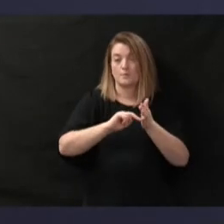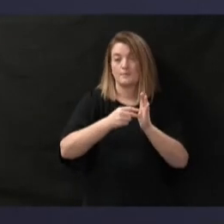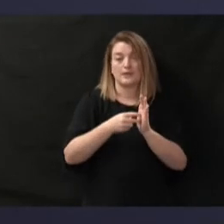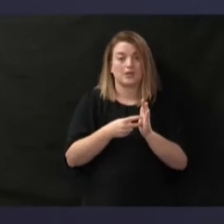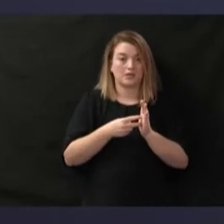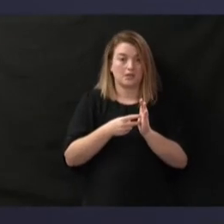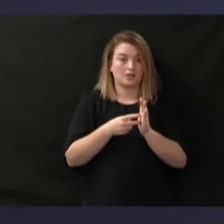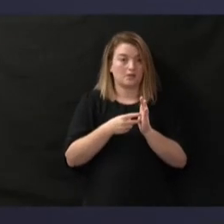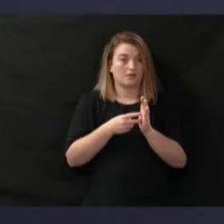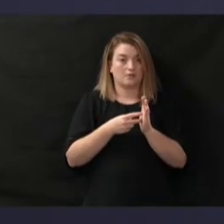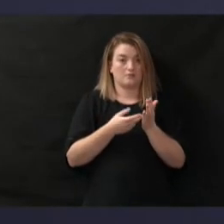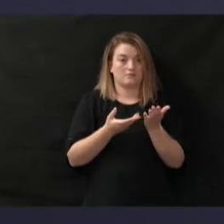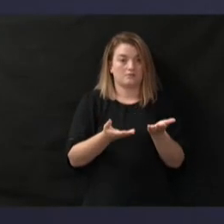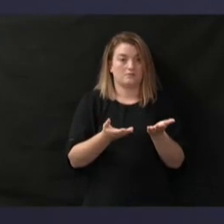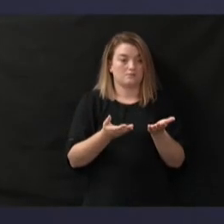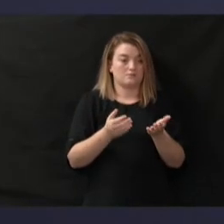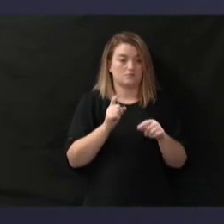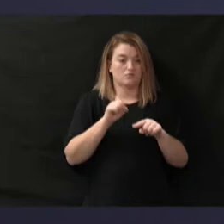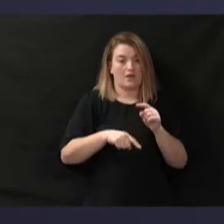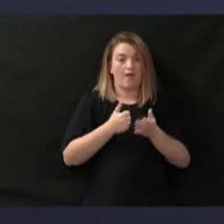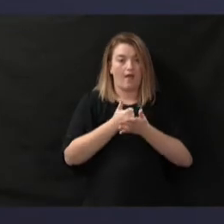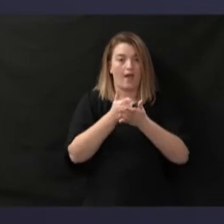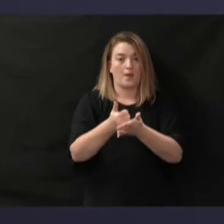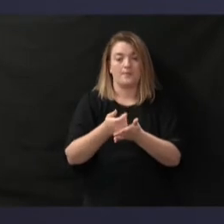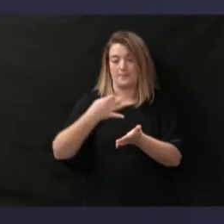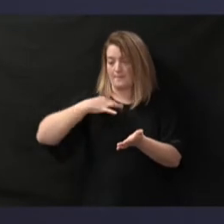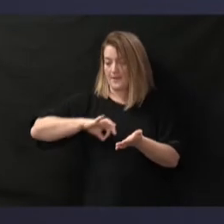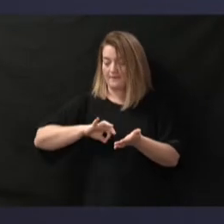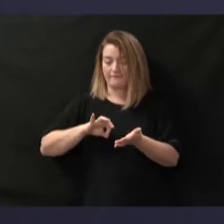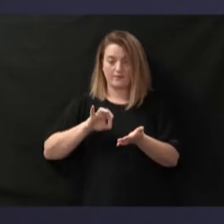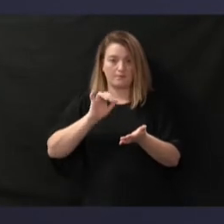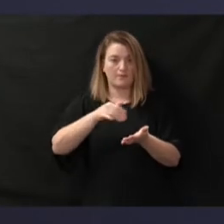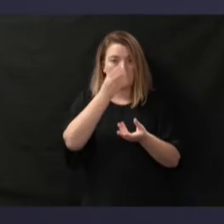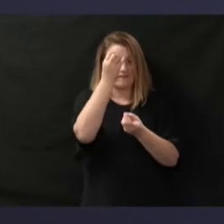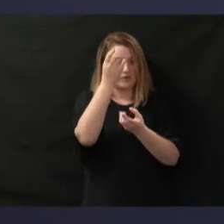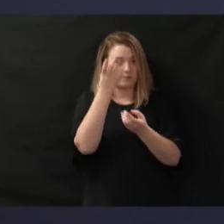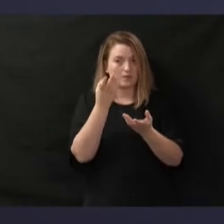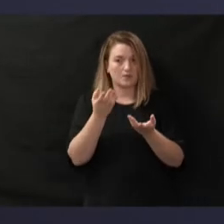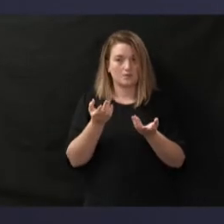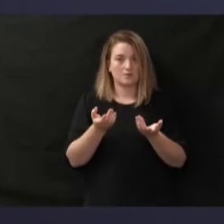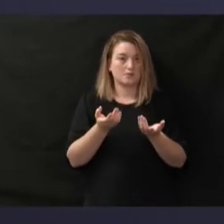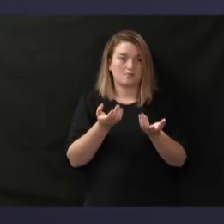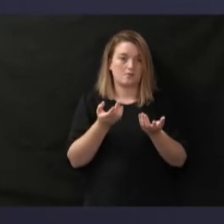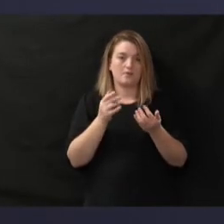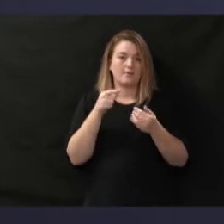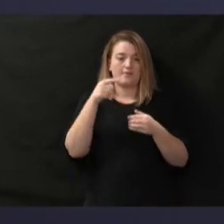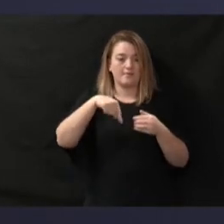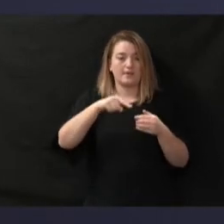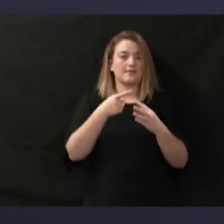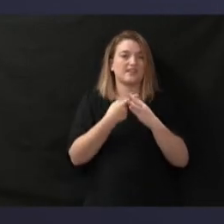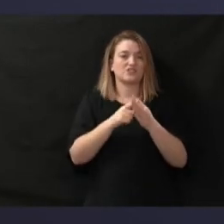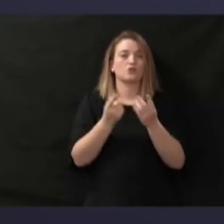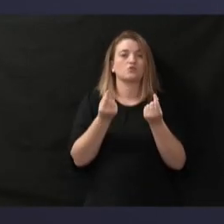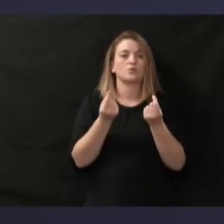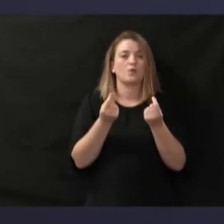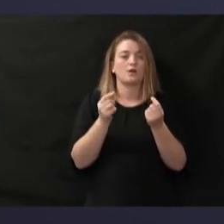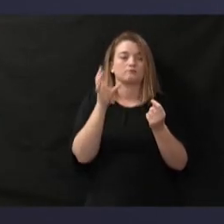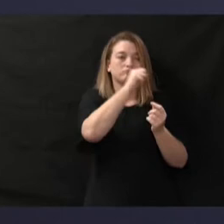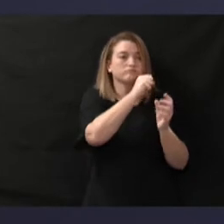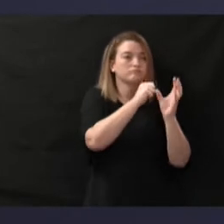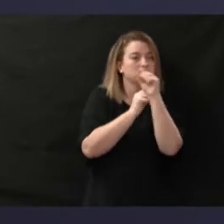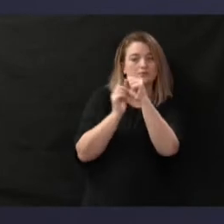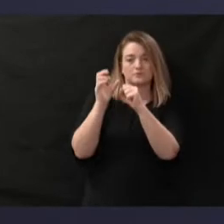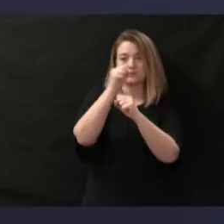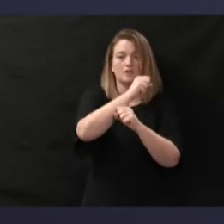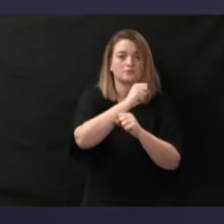And they cannot make those determinations. So which one do you use? They just guess. Yeah. Yeah, they do. Do you think you could